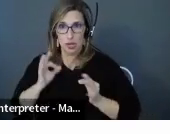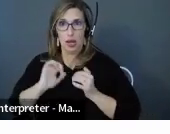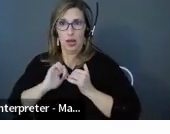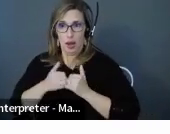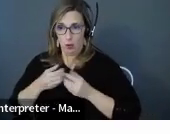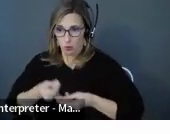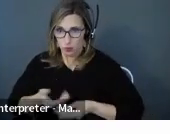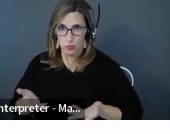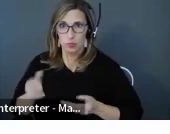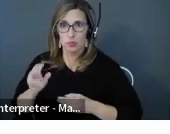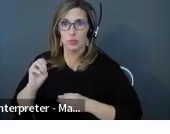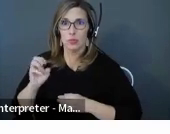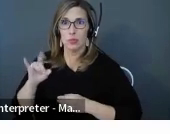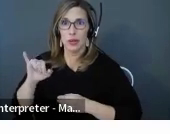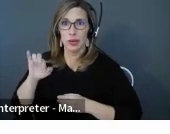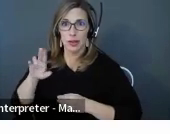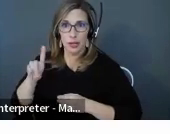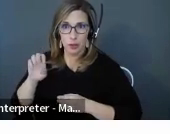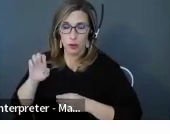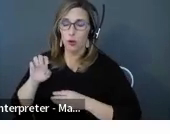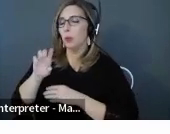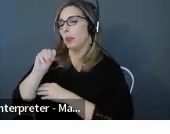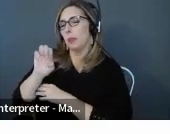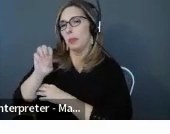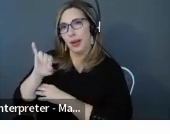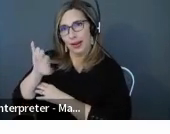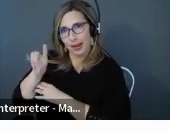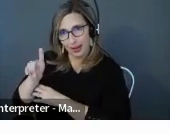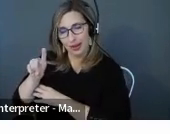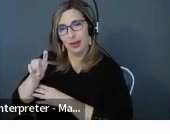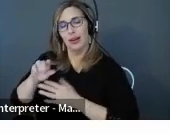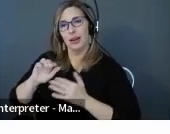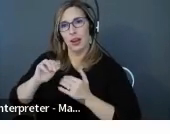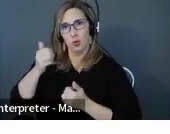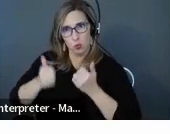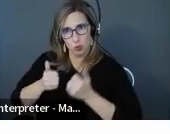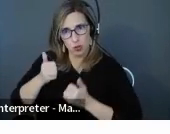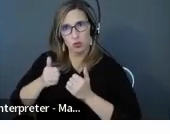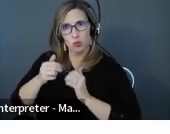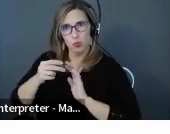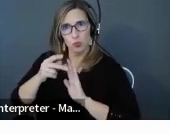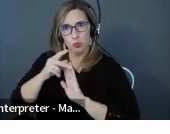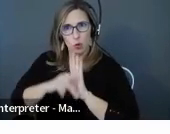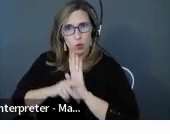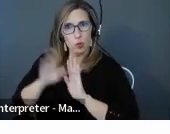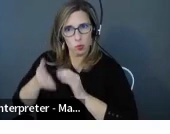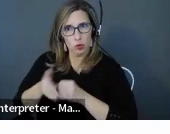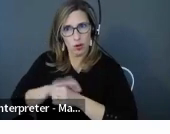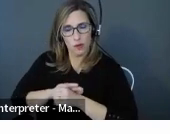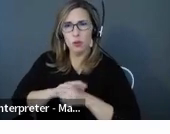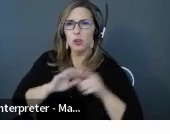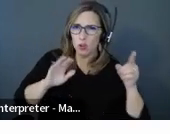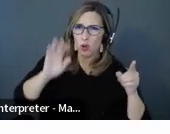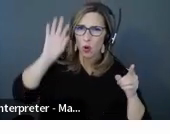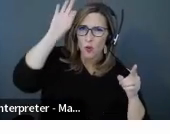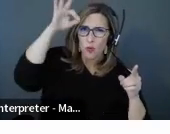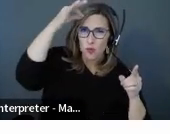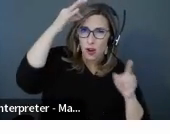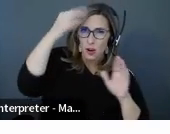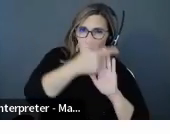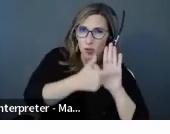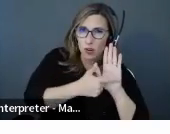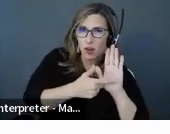services they will cover. So while federal law dictates a certain set of